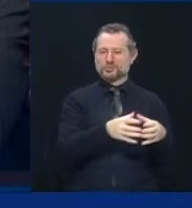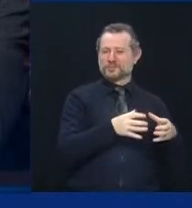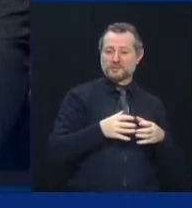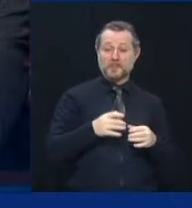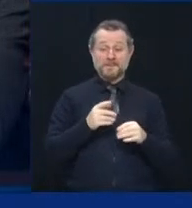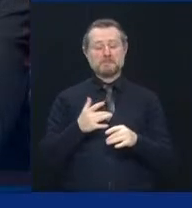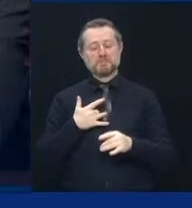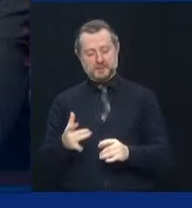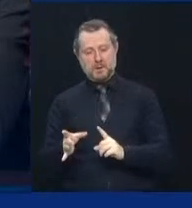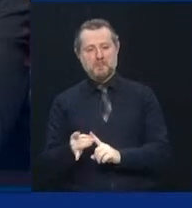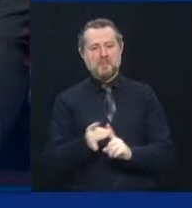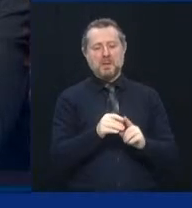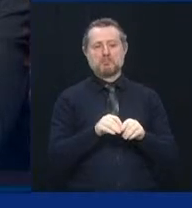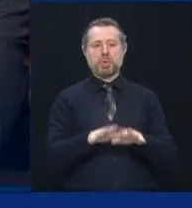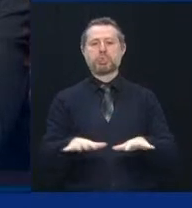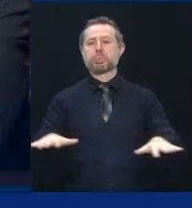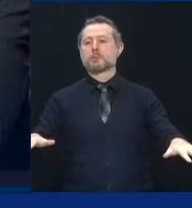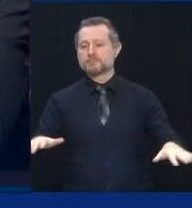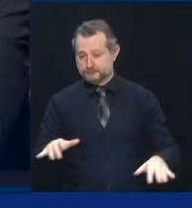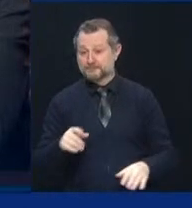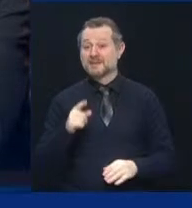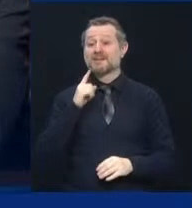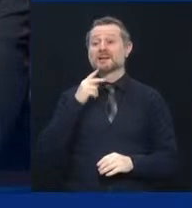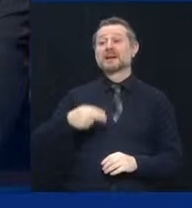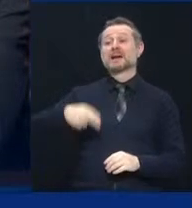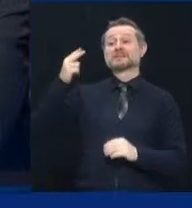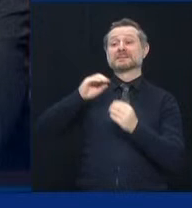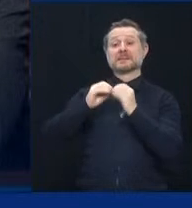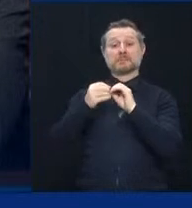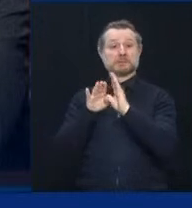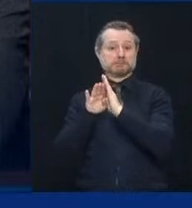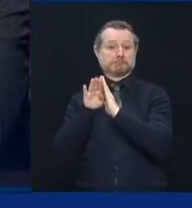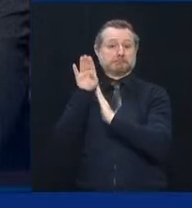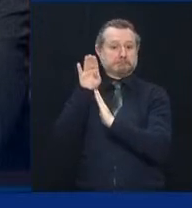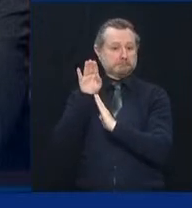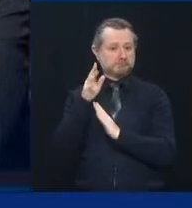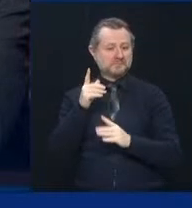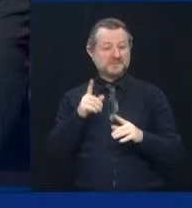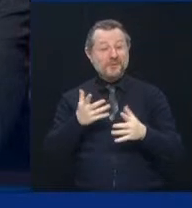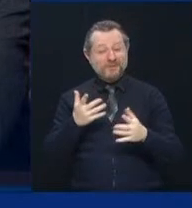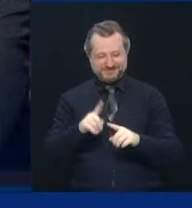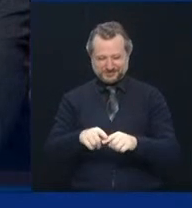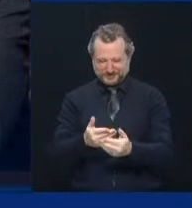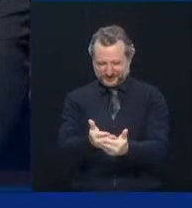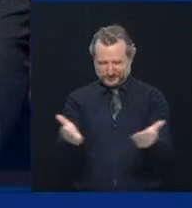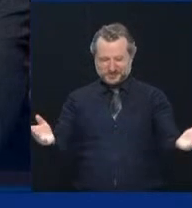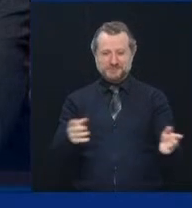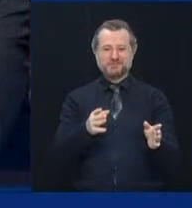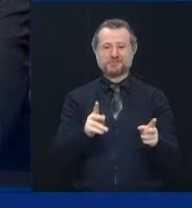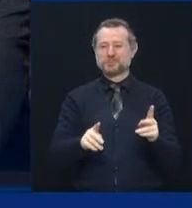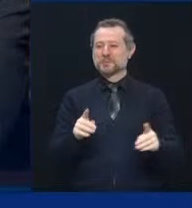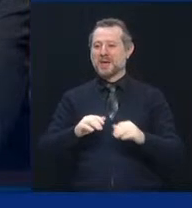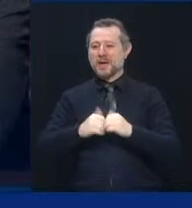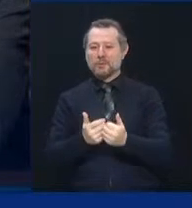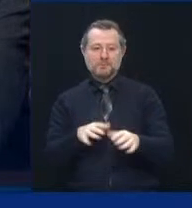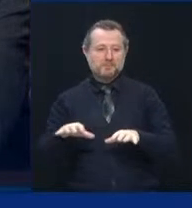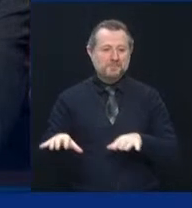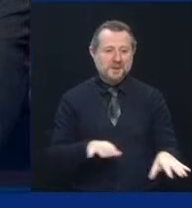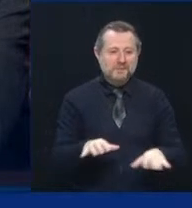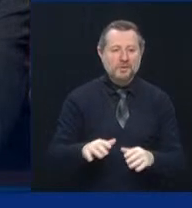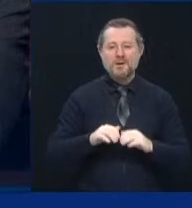How high would the spike go was dependent on what people did and how they acted. And